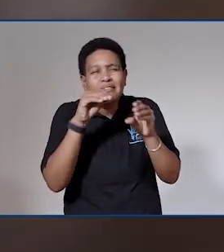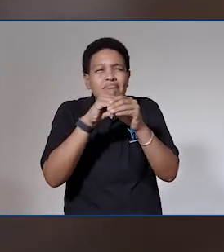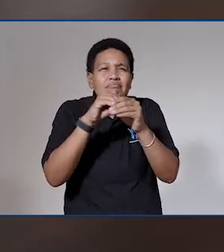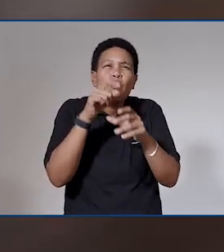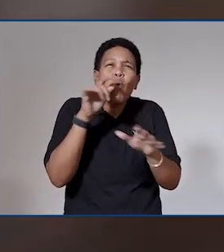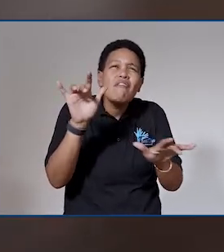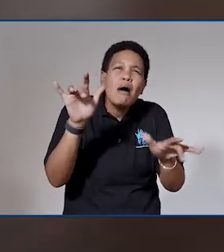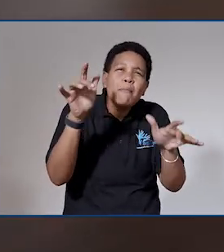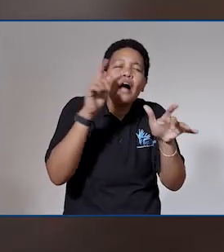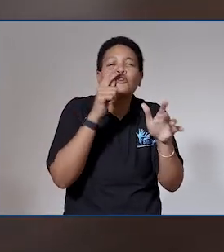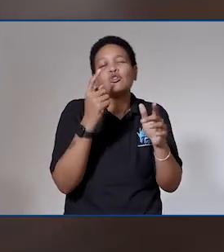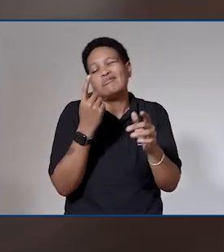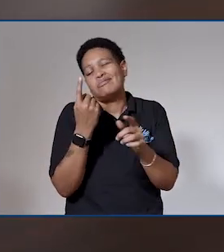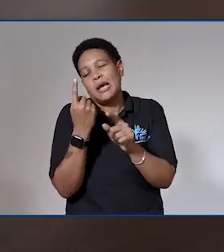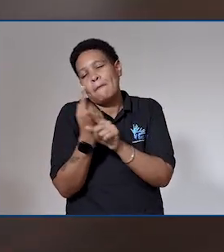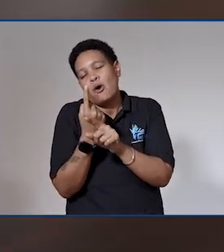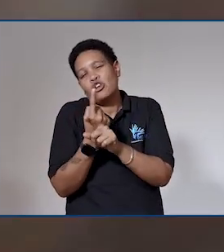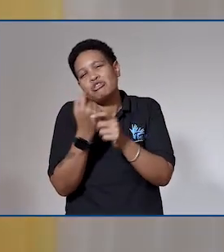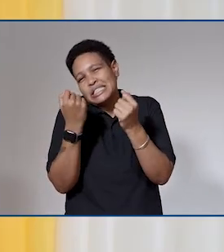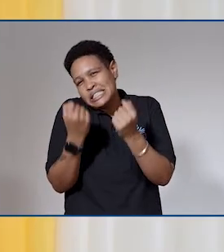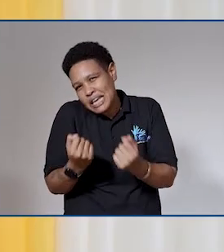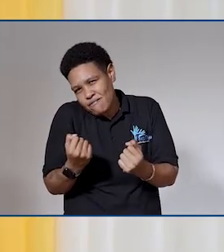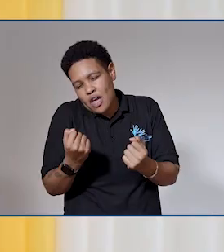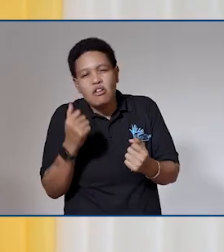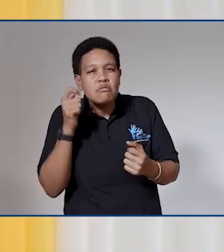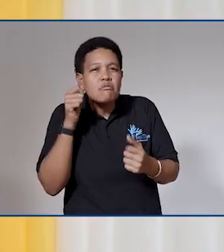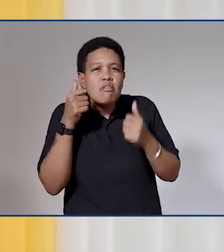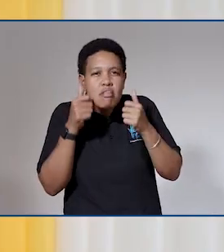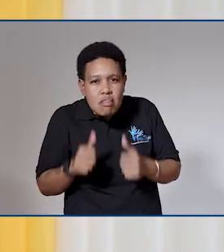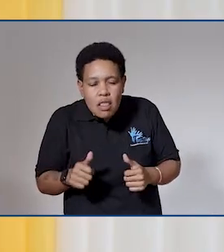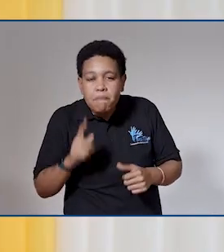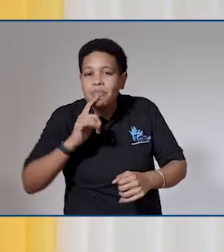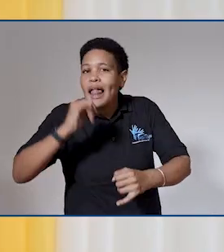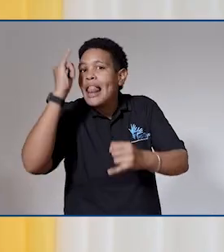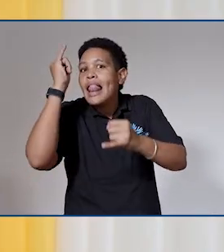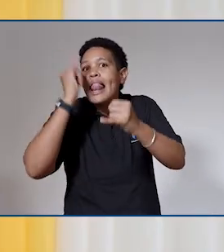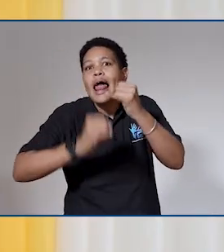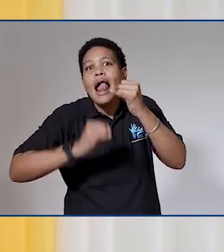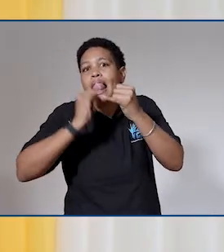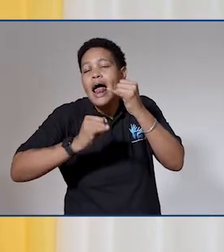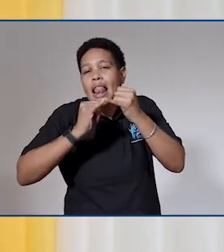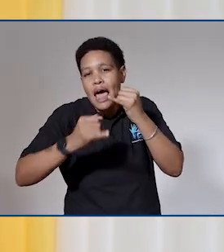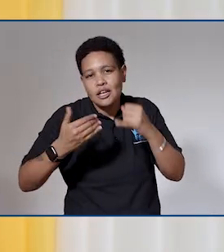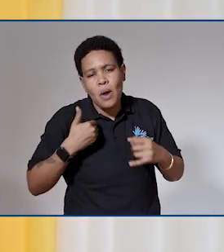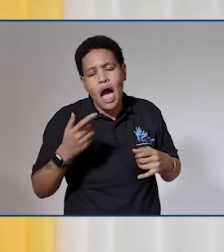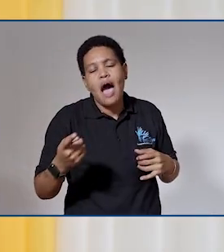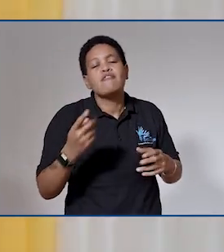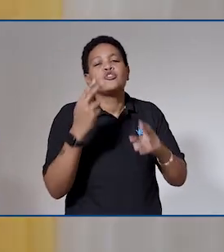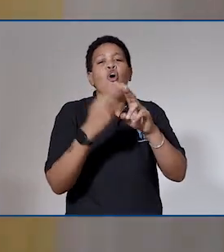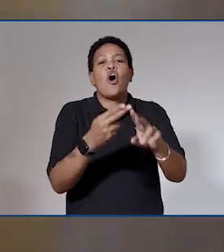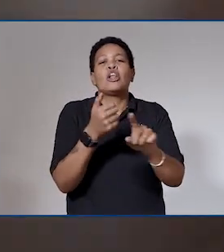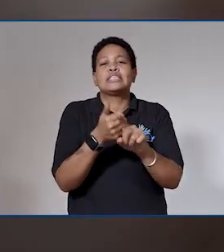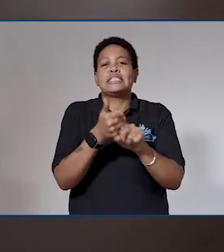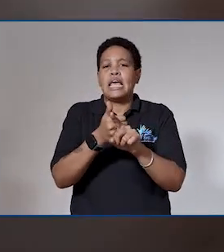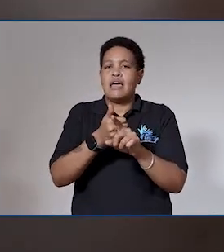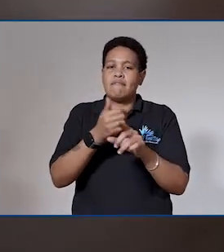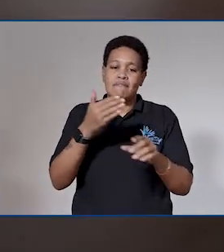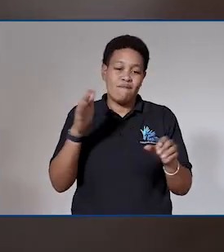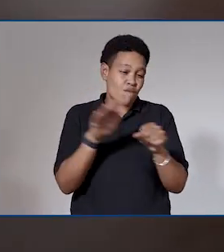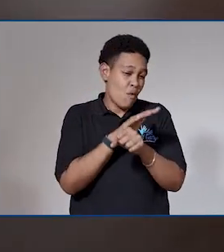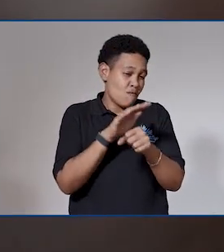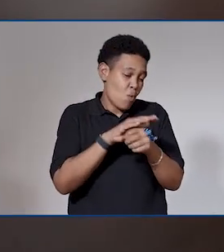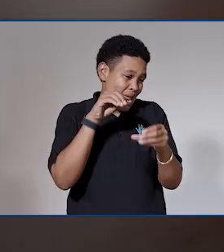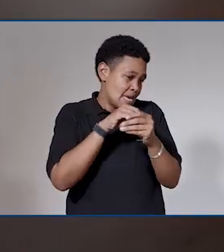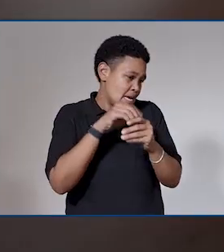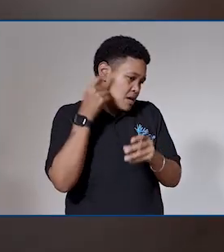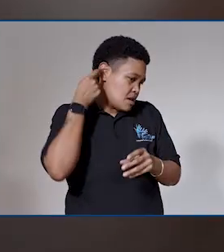to a moderately severe hearing level. The last hearing aid that we have is called the completely in the canal, and that is